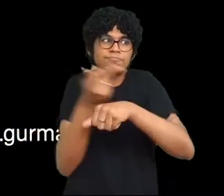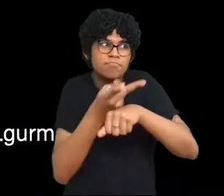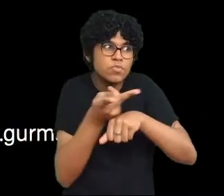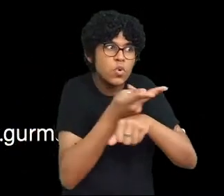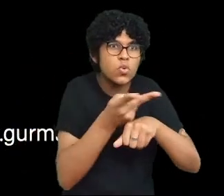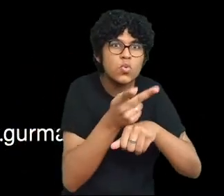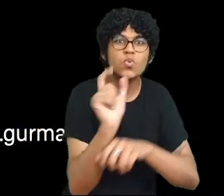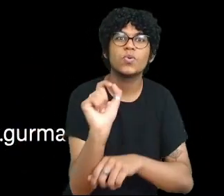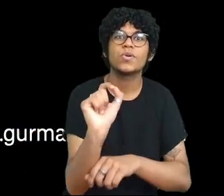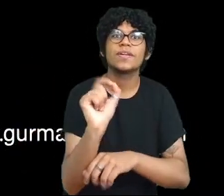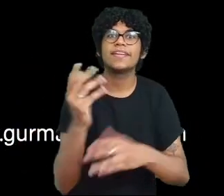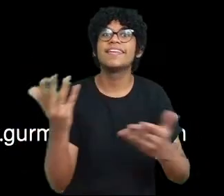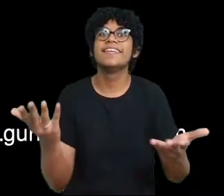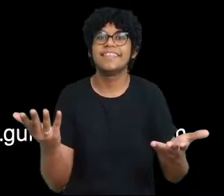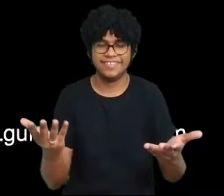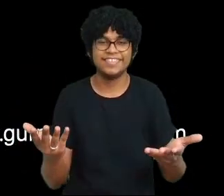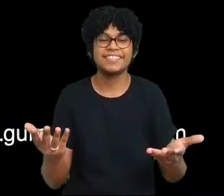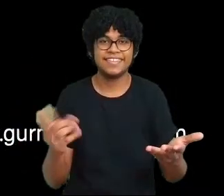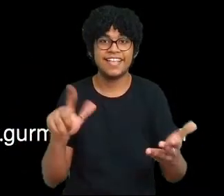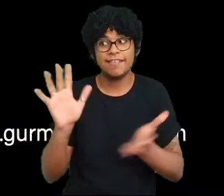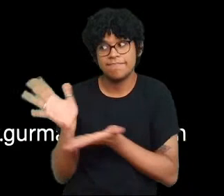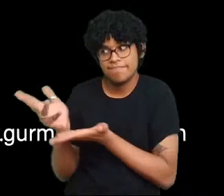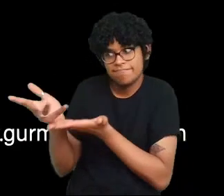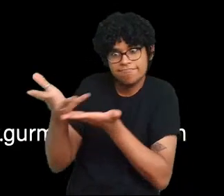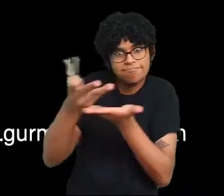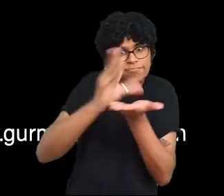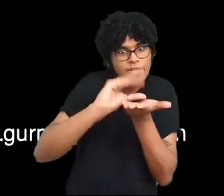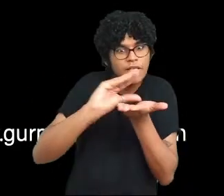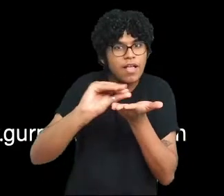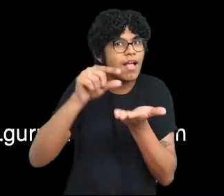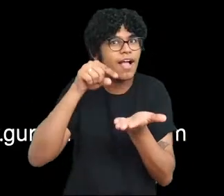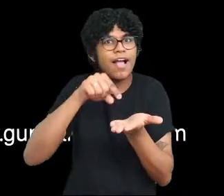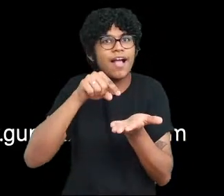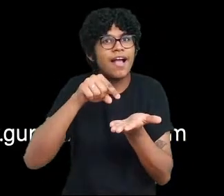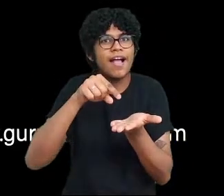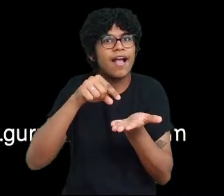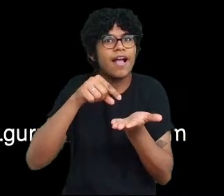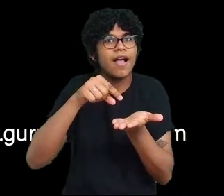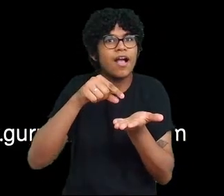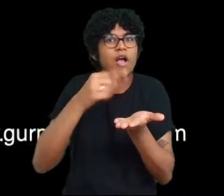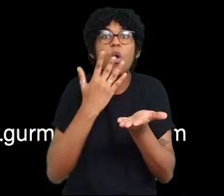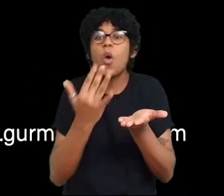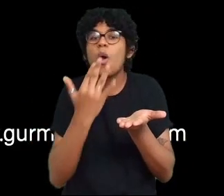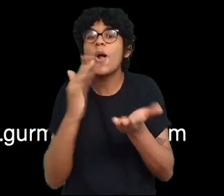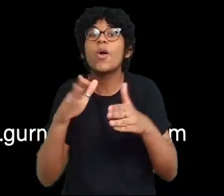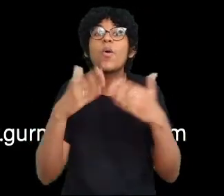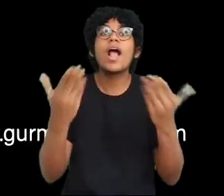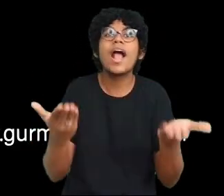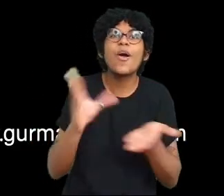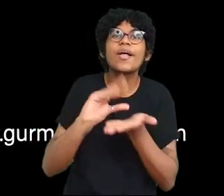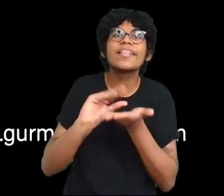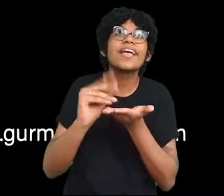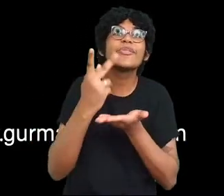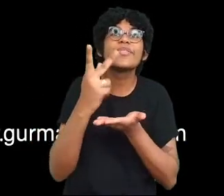in a certain way? How do I use pivot tables? What colors should I use in my visualizations? What kind